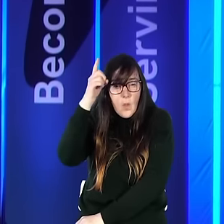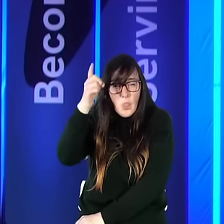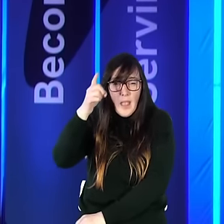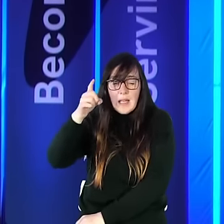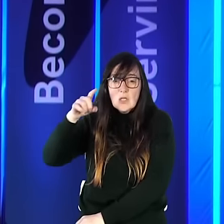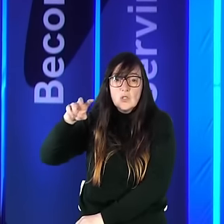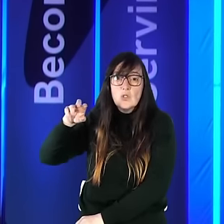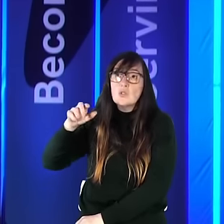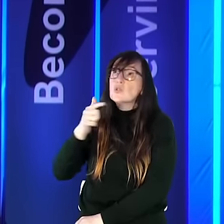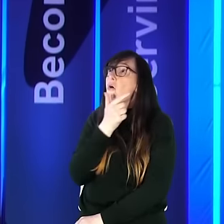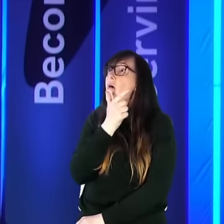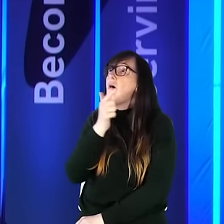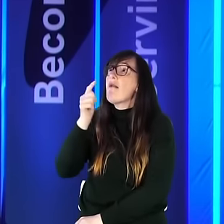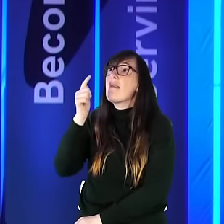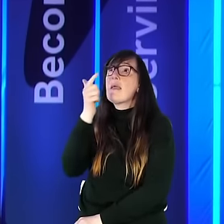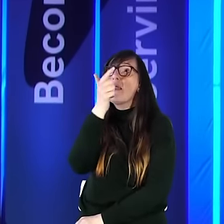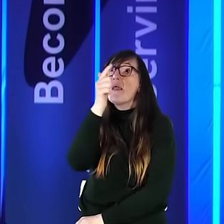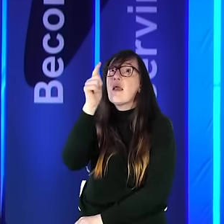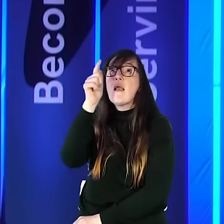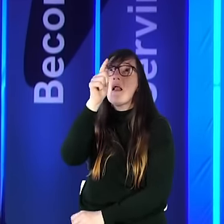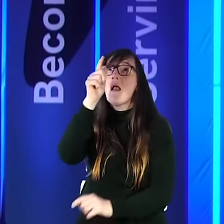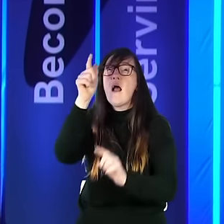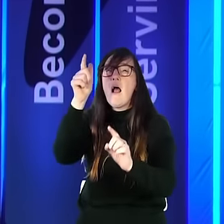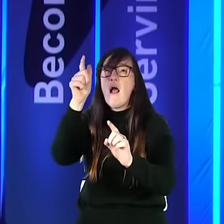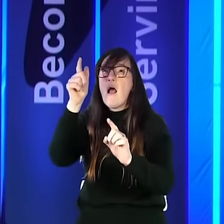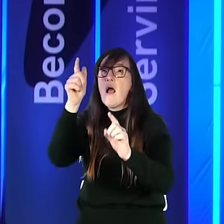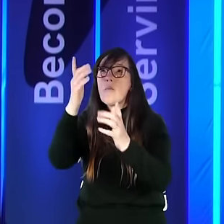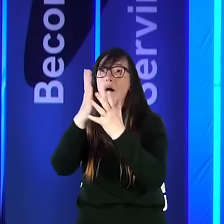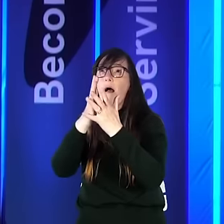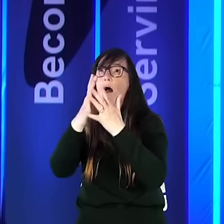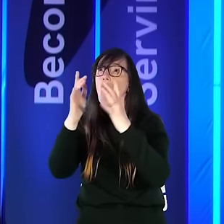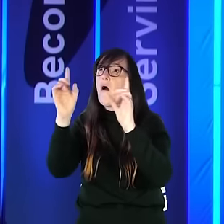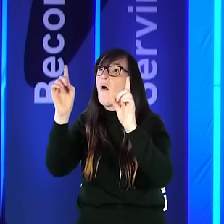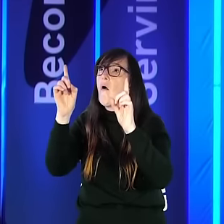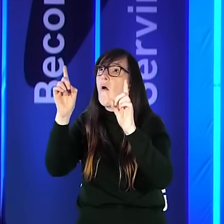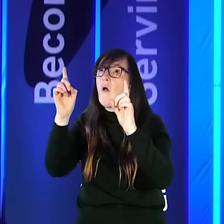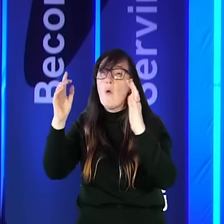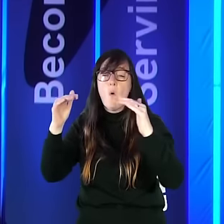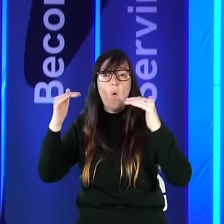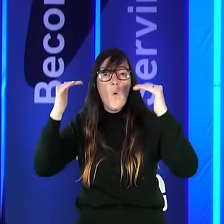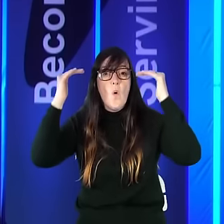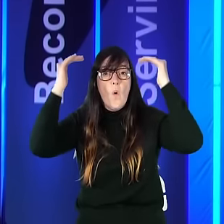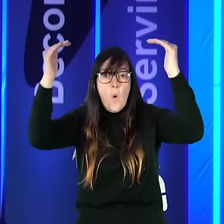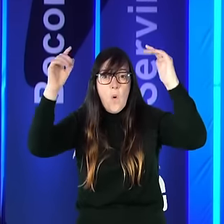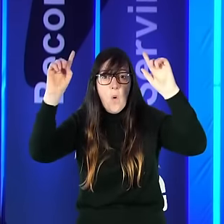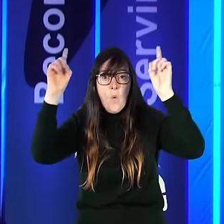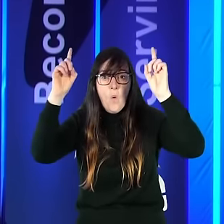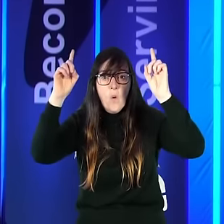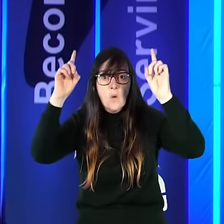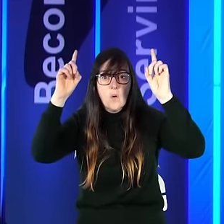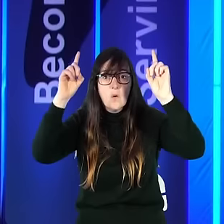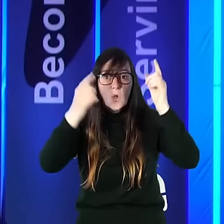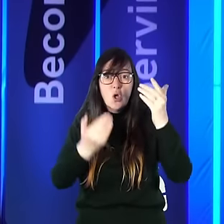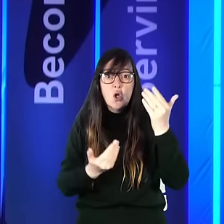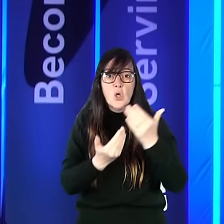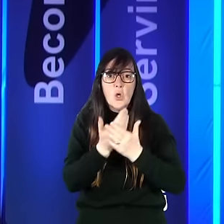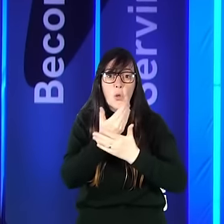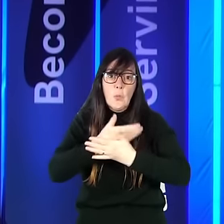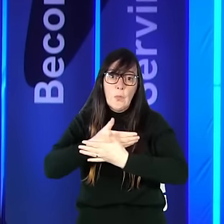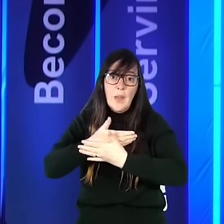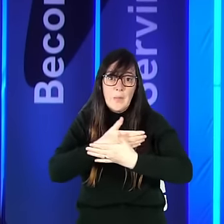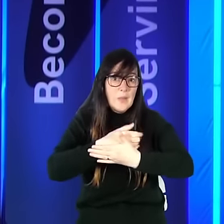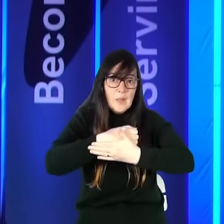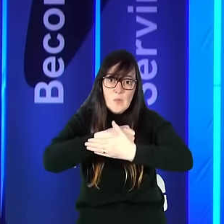journeys, you would never see anything equal to the birth of a human being.